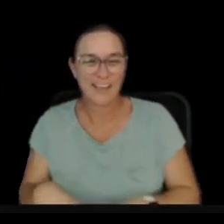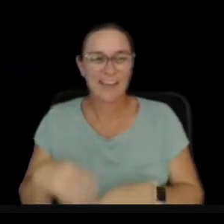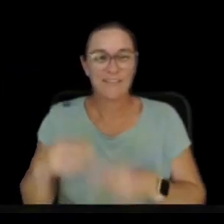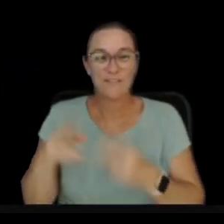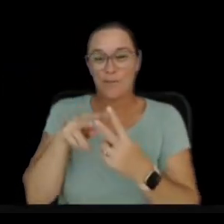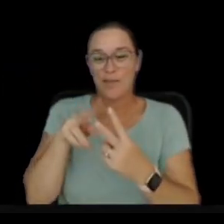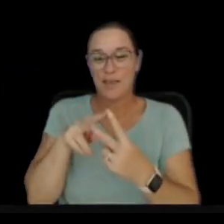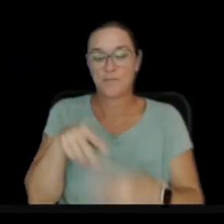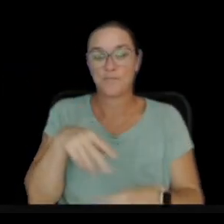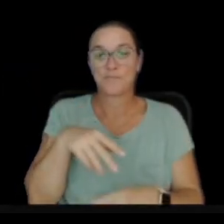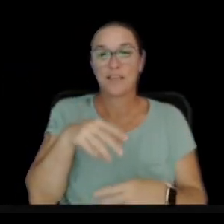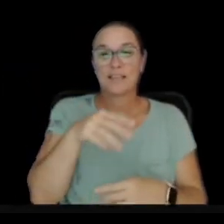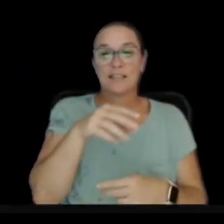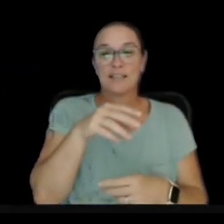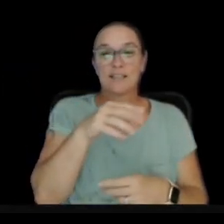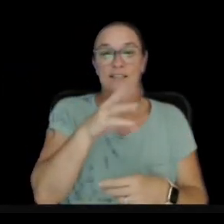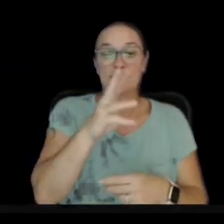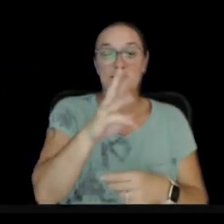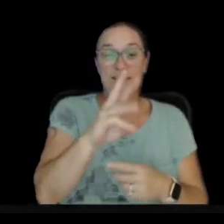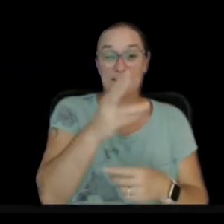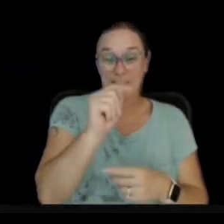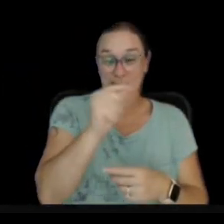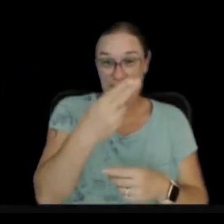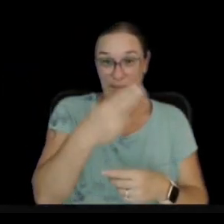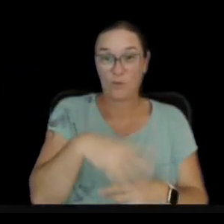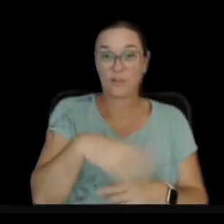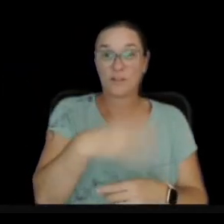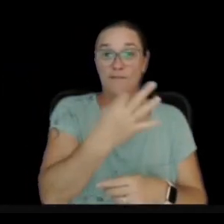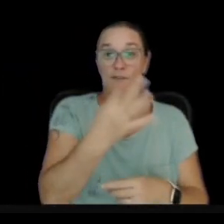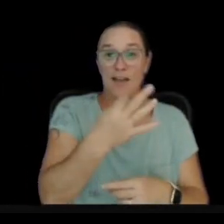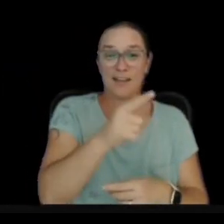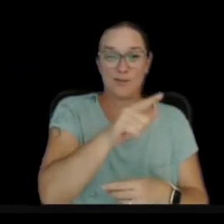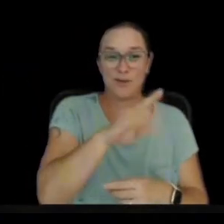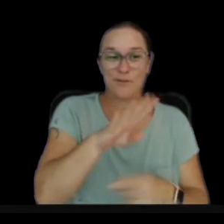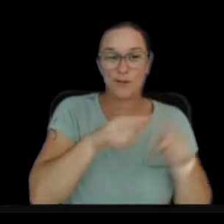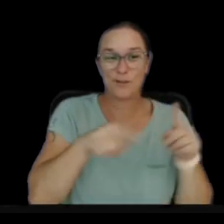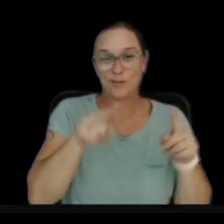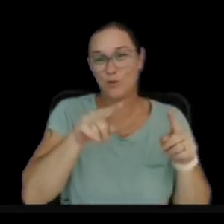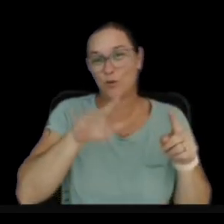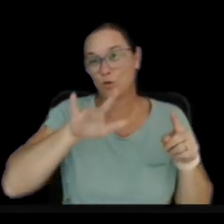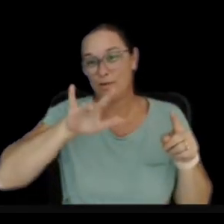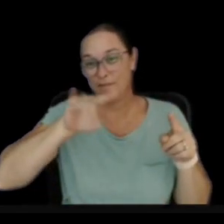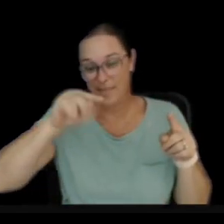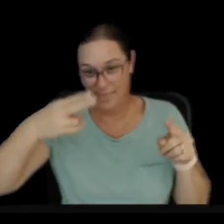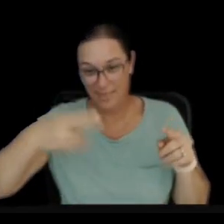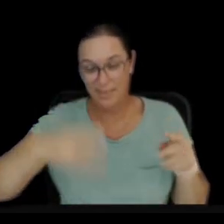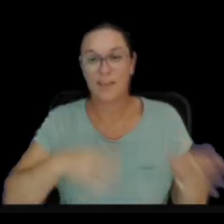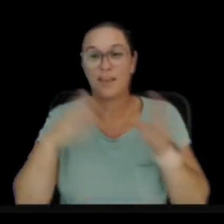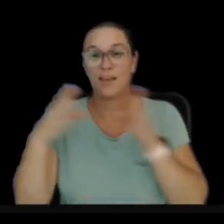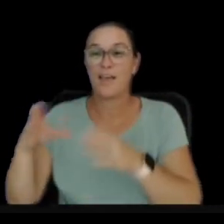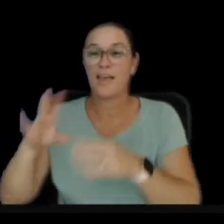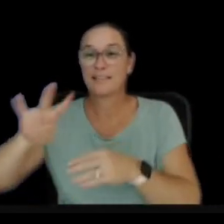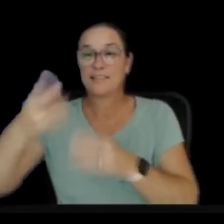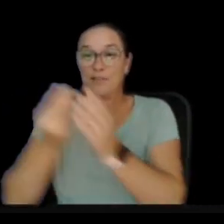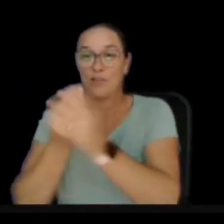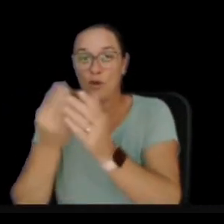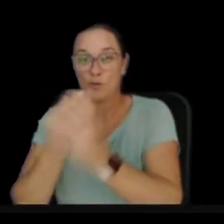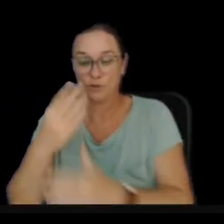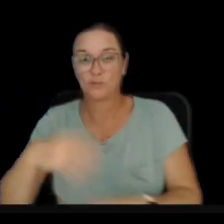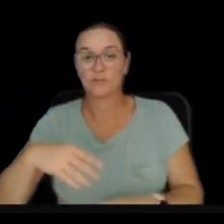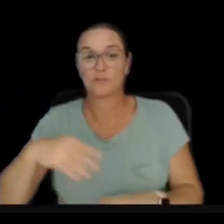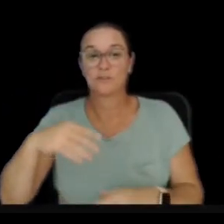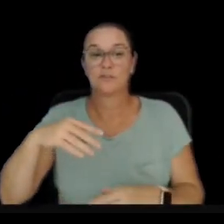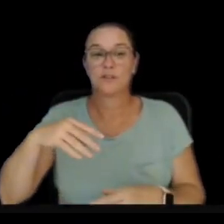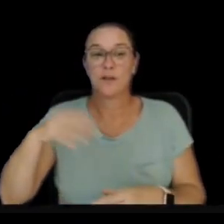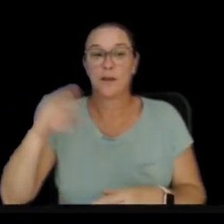from Saturday the 25th, or Friday the 24th to Saturday the 25th. And the 7th episode went from Monday the